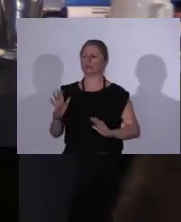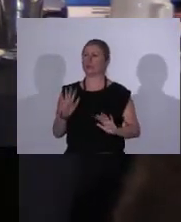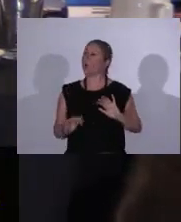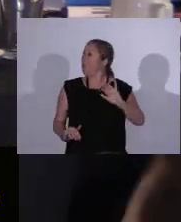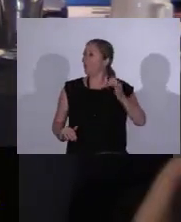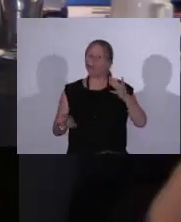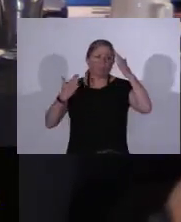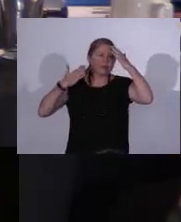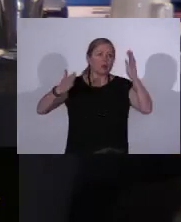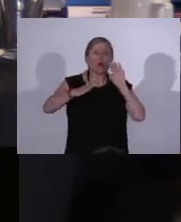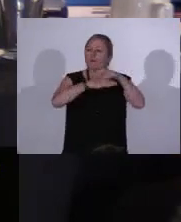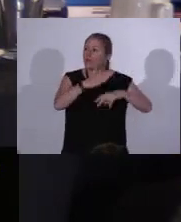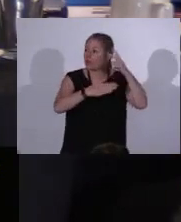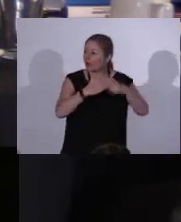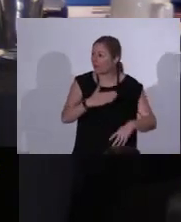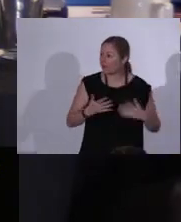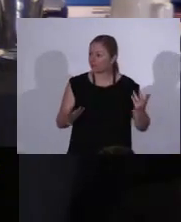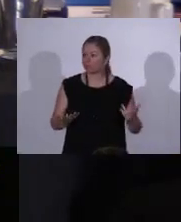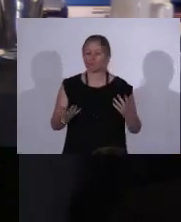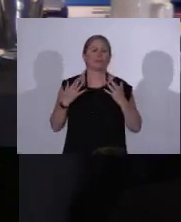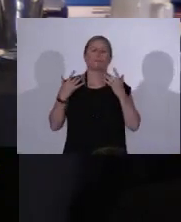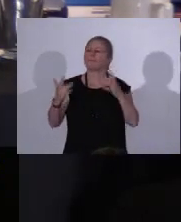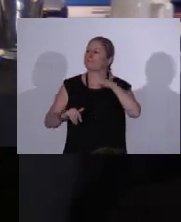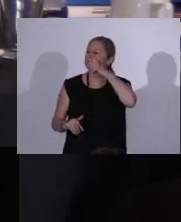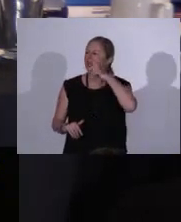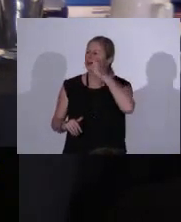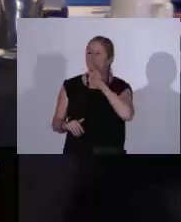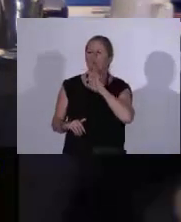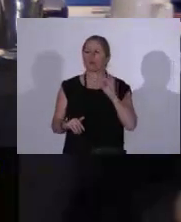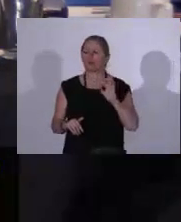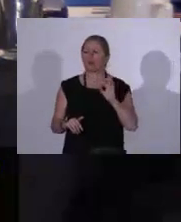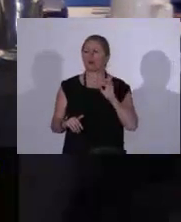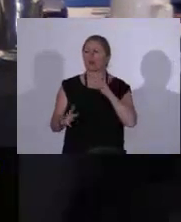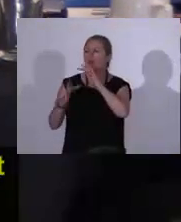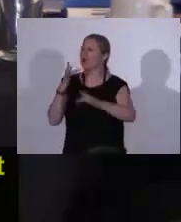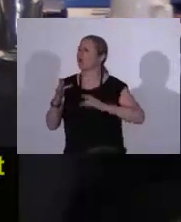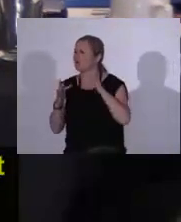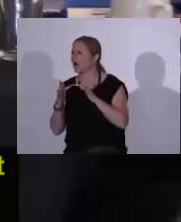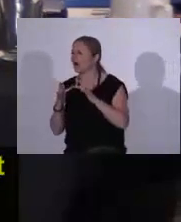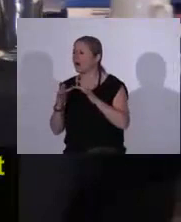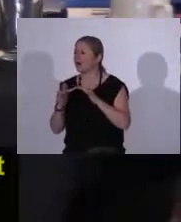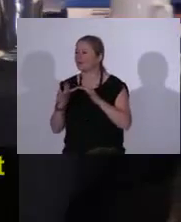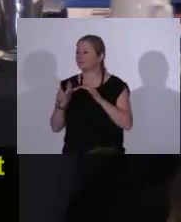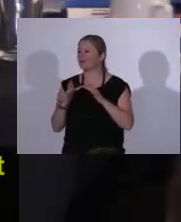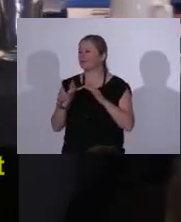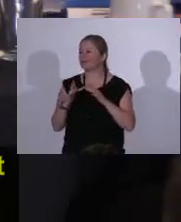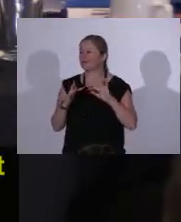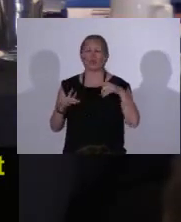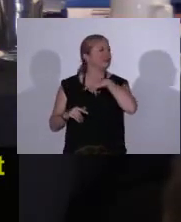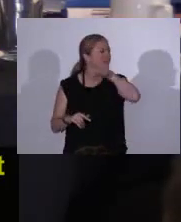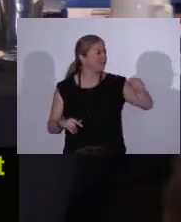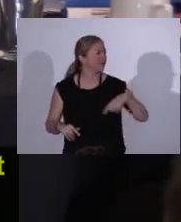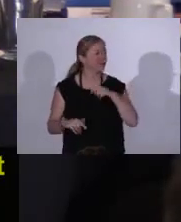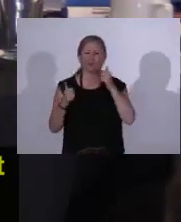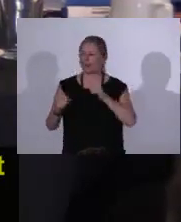they're happening. So many people are not as active on, you know, the internet and social media as maybe all of us are in this room. So